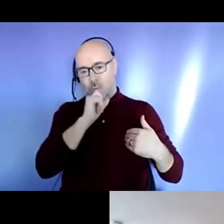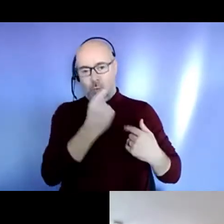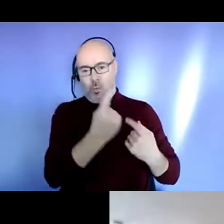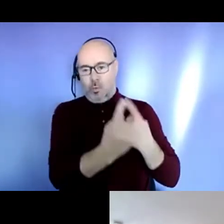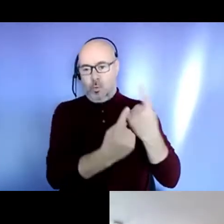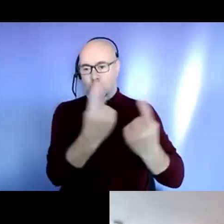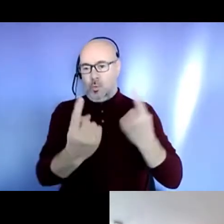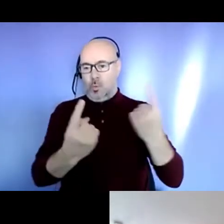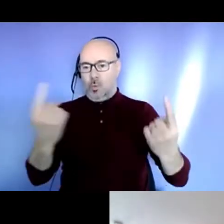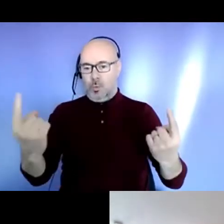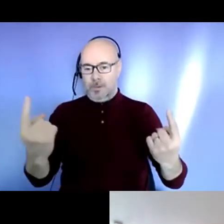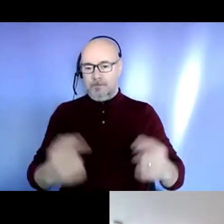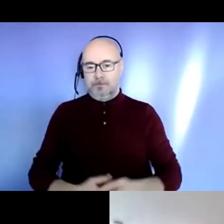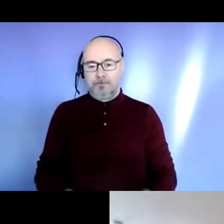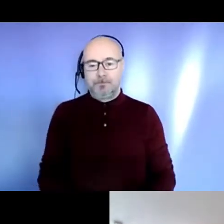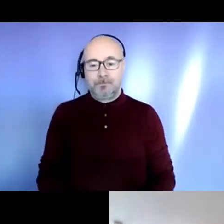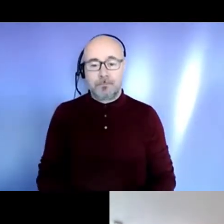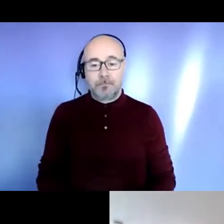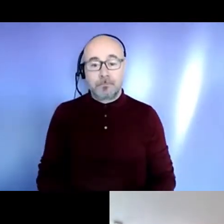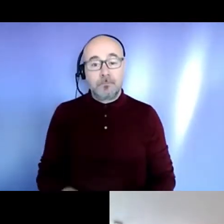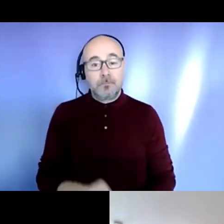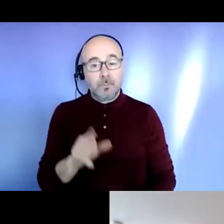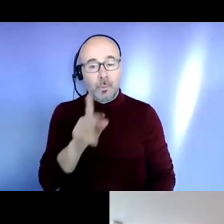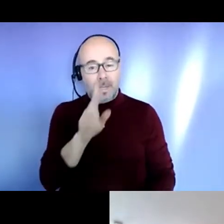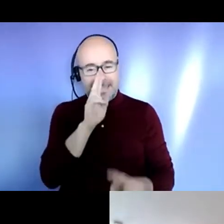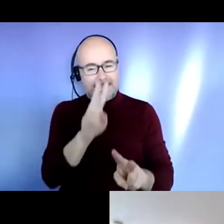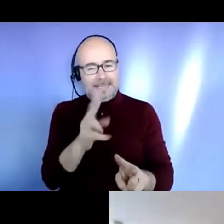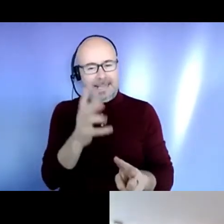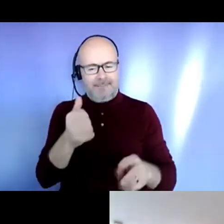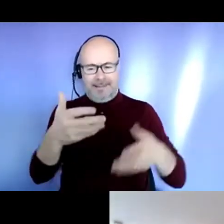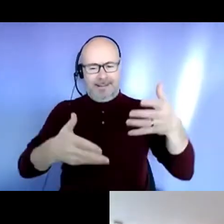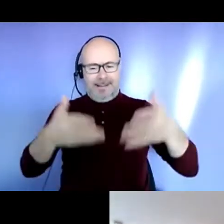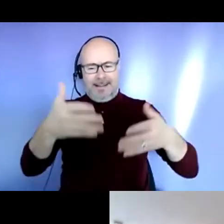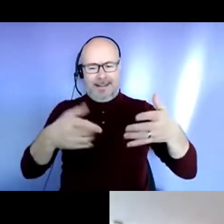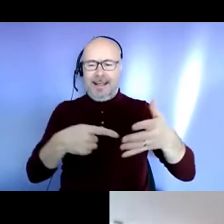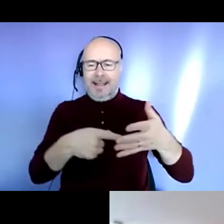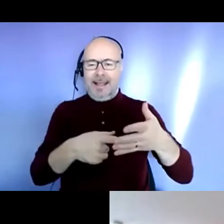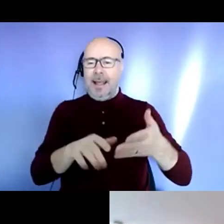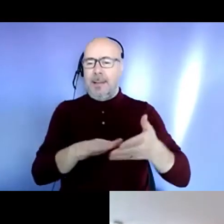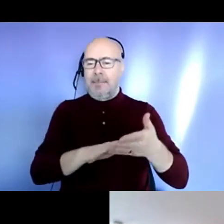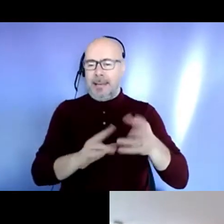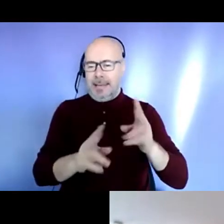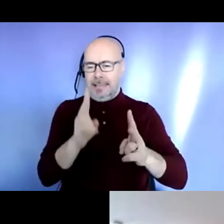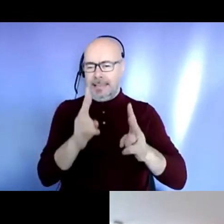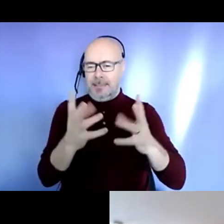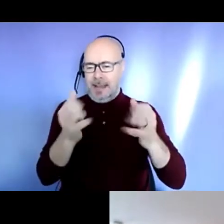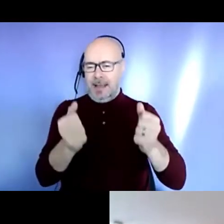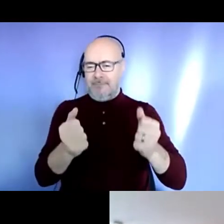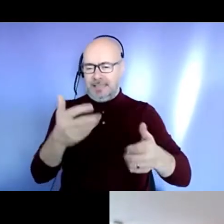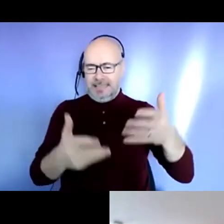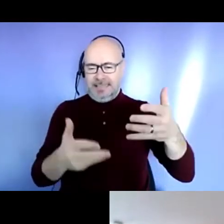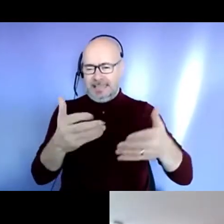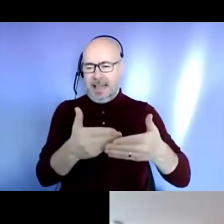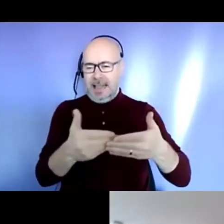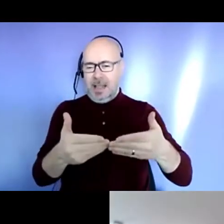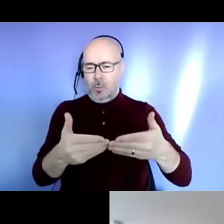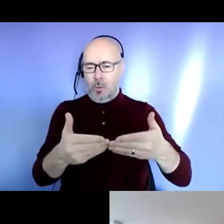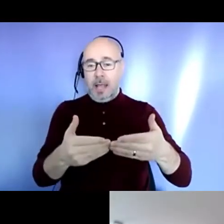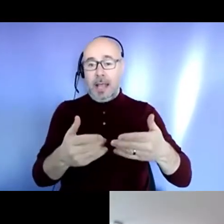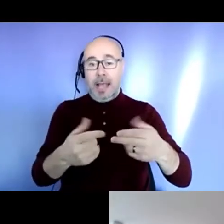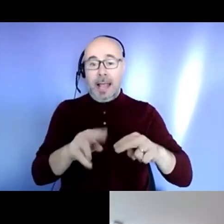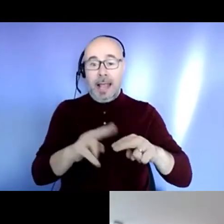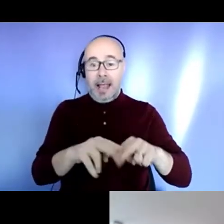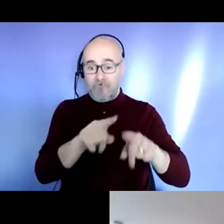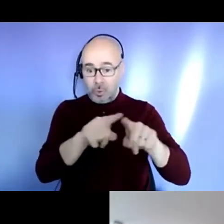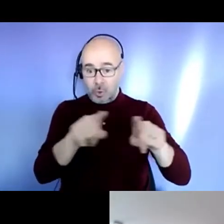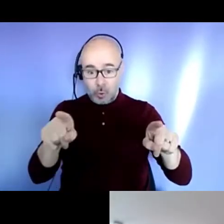BSL interpreters with us today. If you do need BSL and you haven't told us in advance, then please let us know in the chat and we can make sure that we